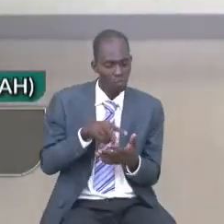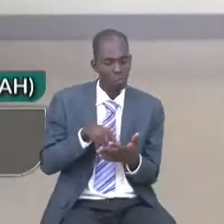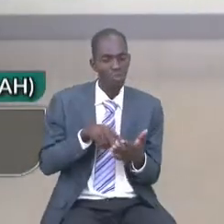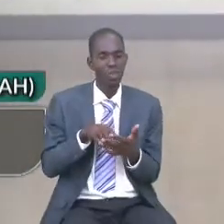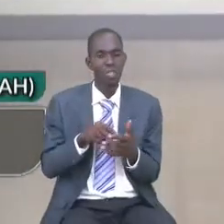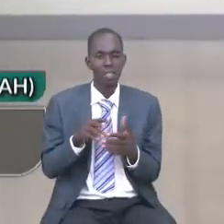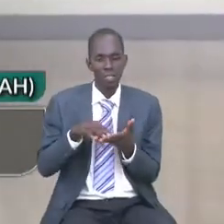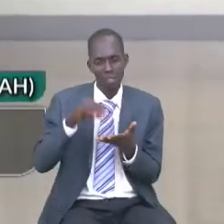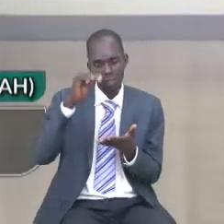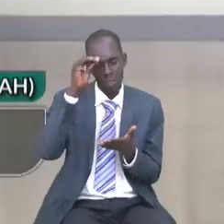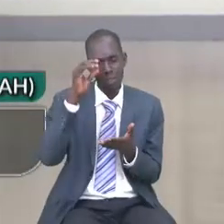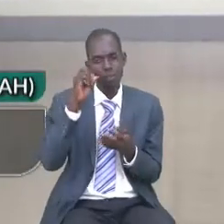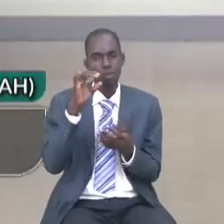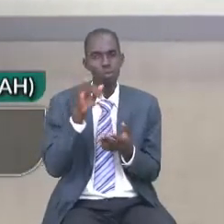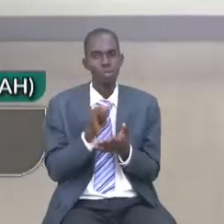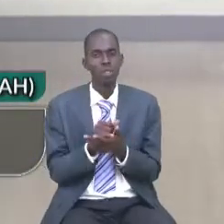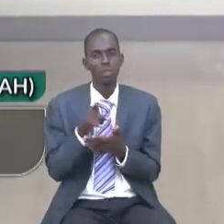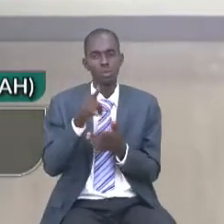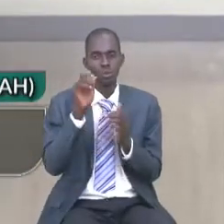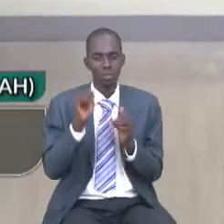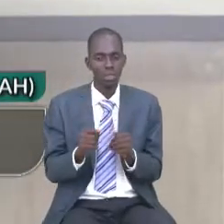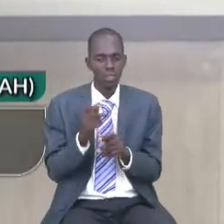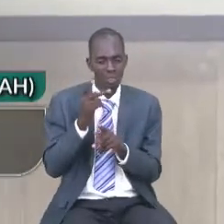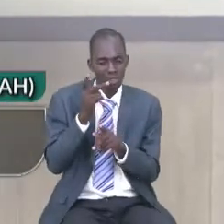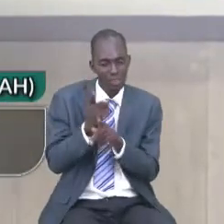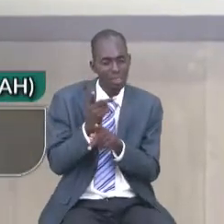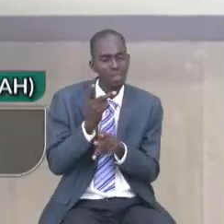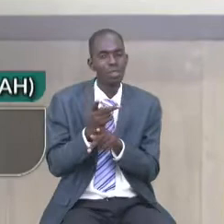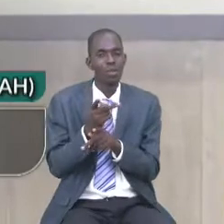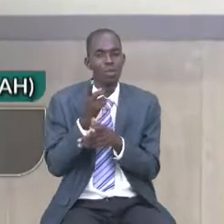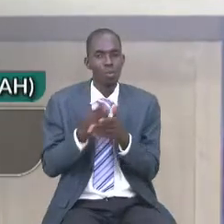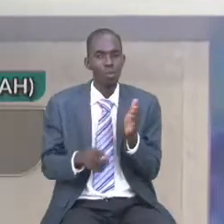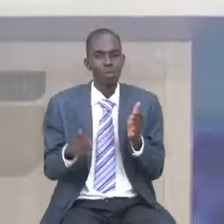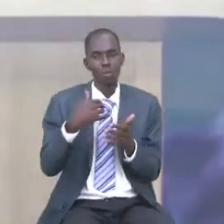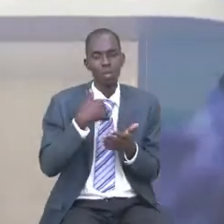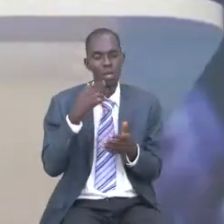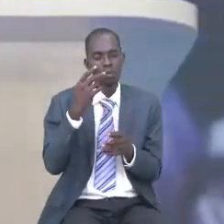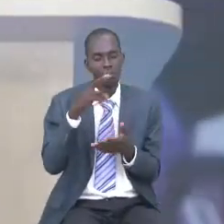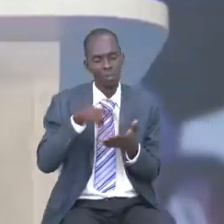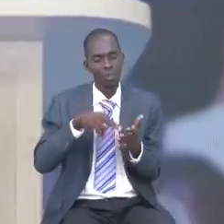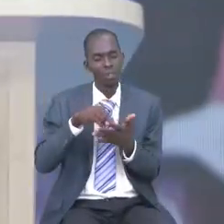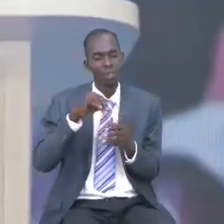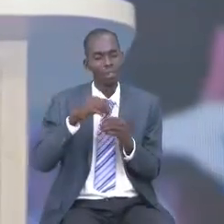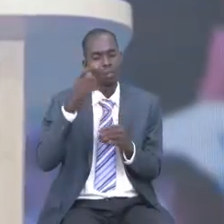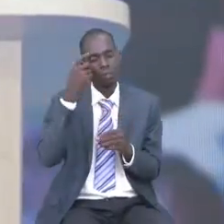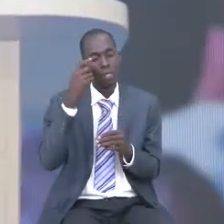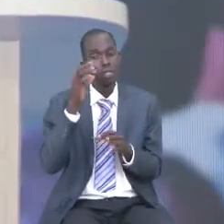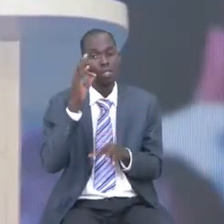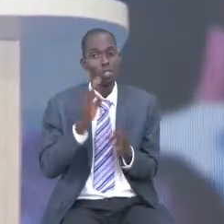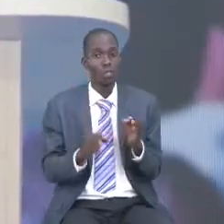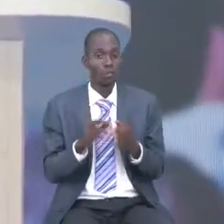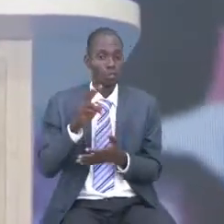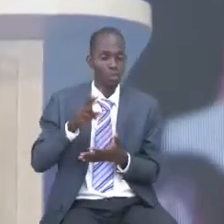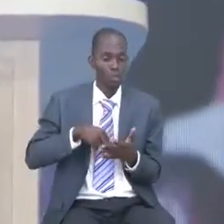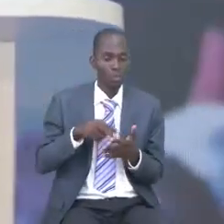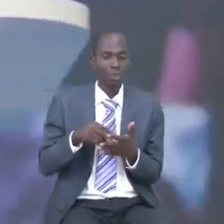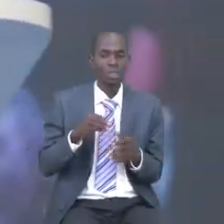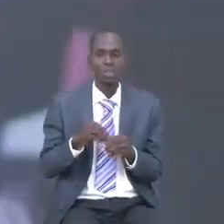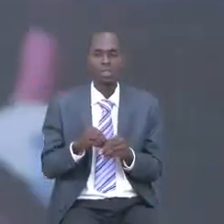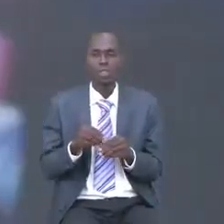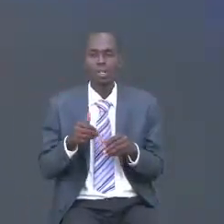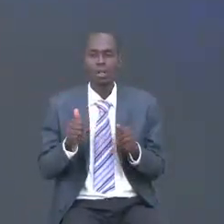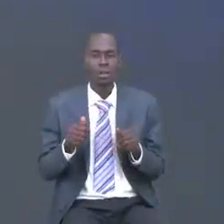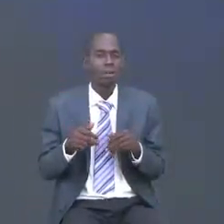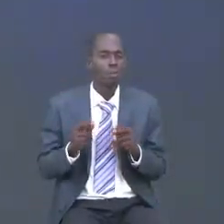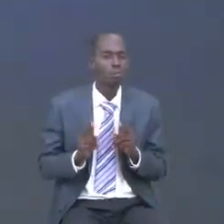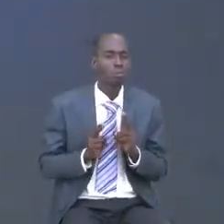We're reading so that we retain what we have read. If you read and you read in such a way that you